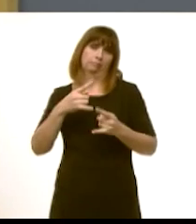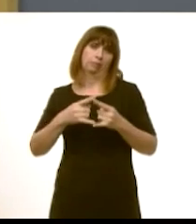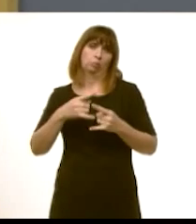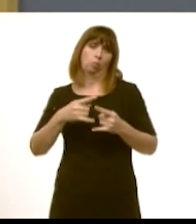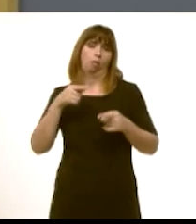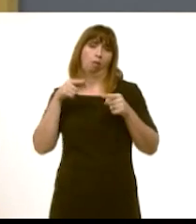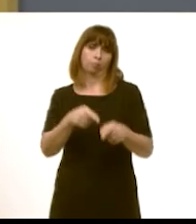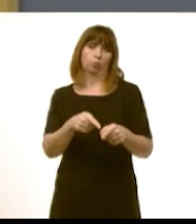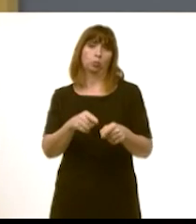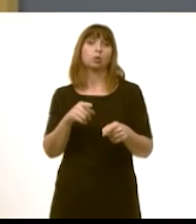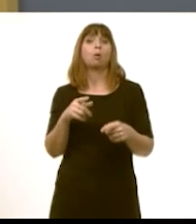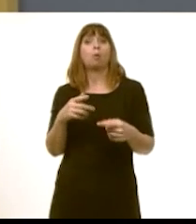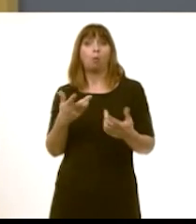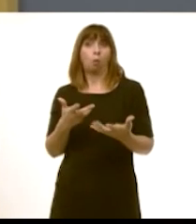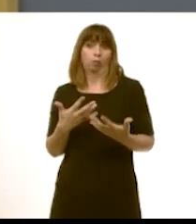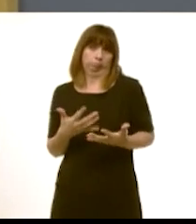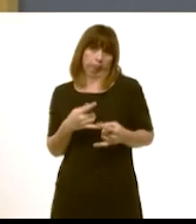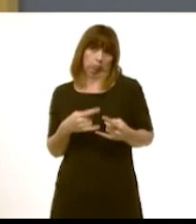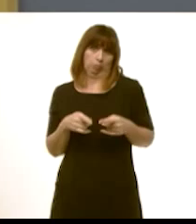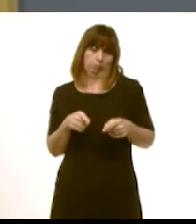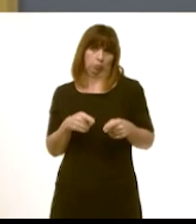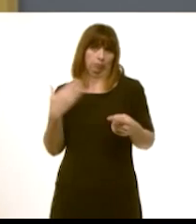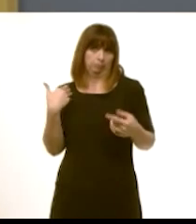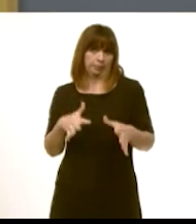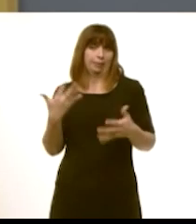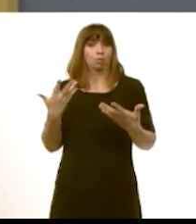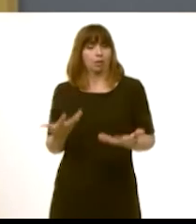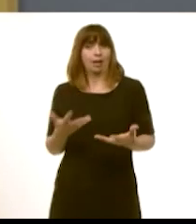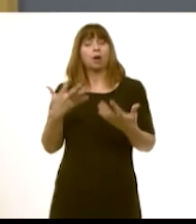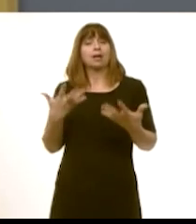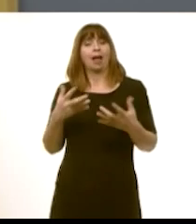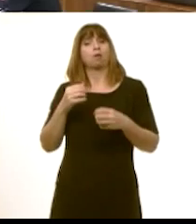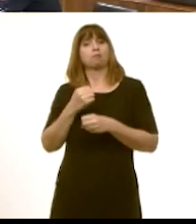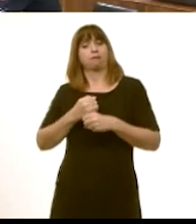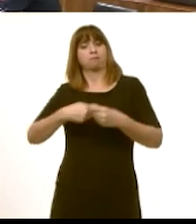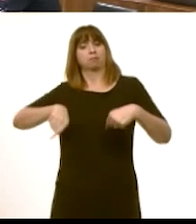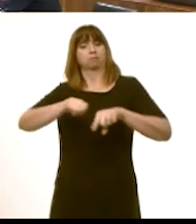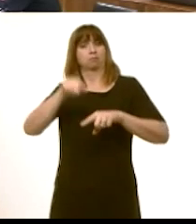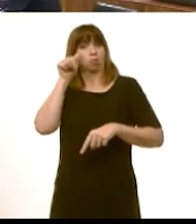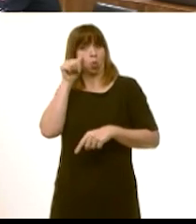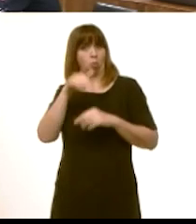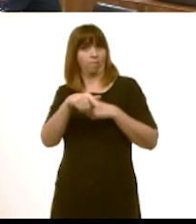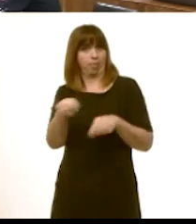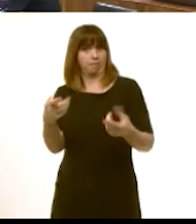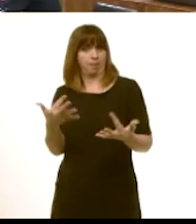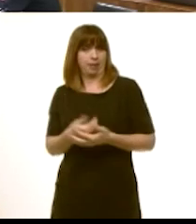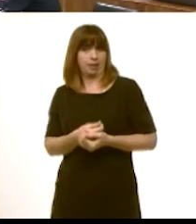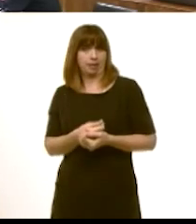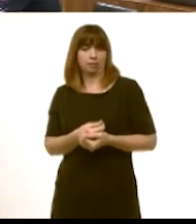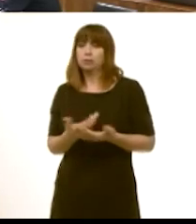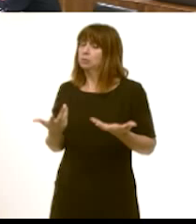sexually abused have come to the attention of the statutory authorities? Well, not enough is the answer, I